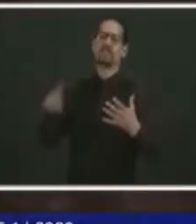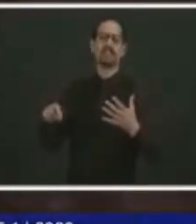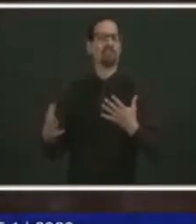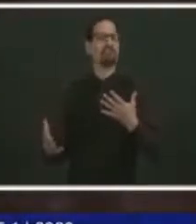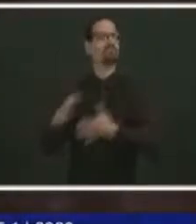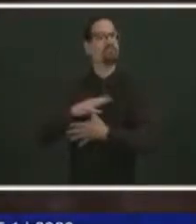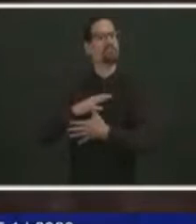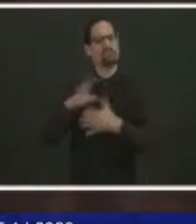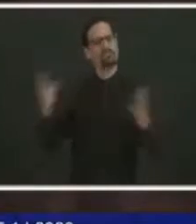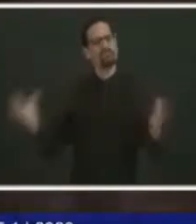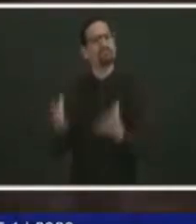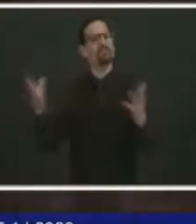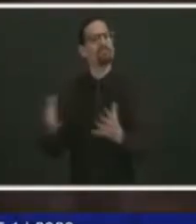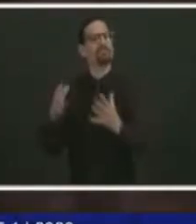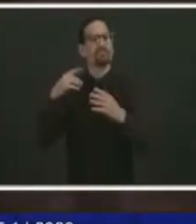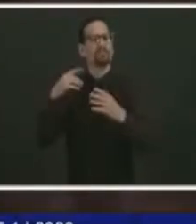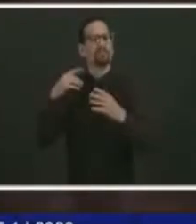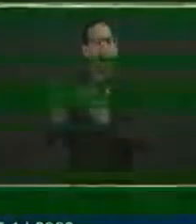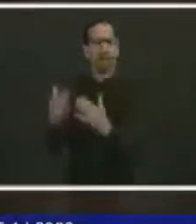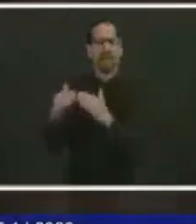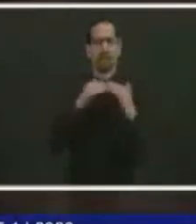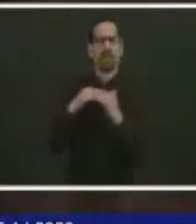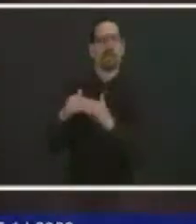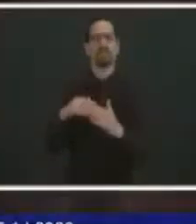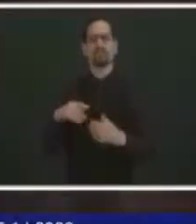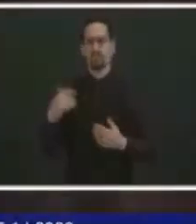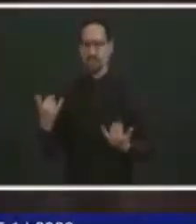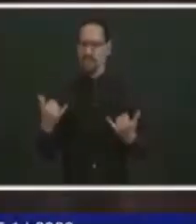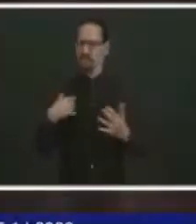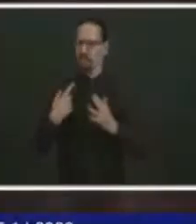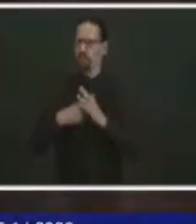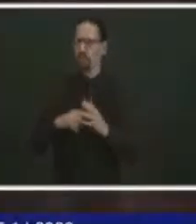we are going to start gathering data on